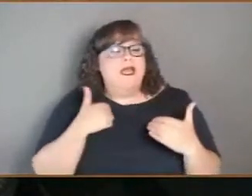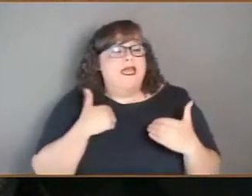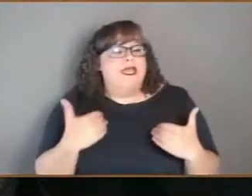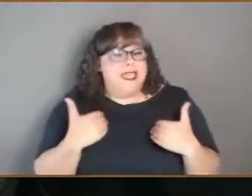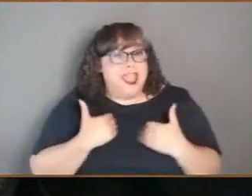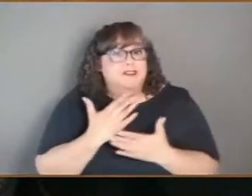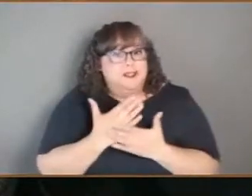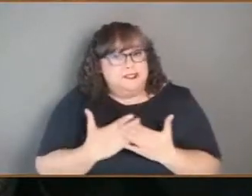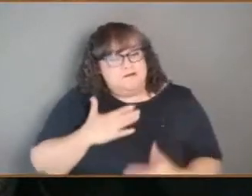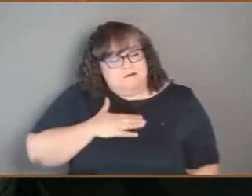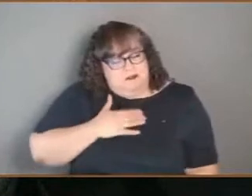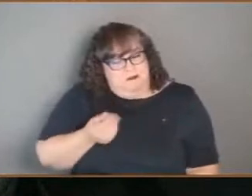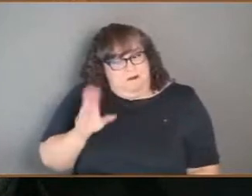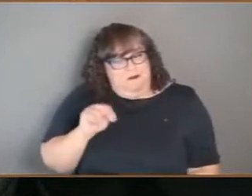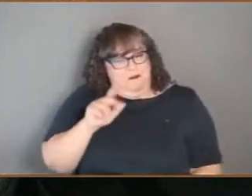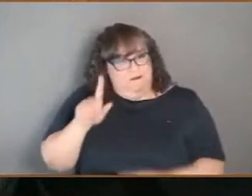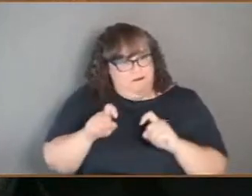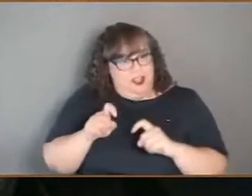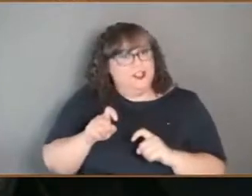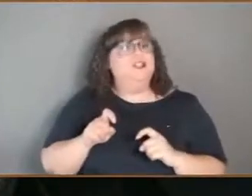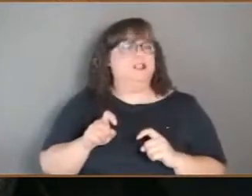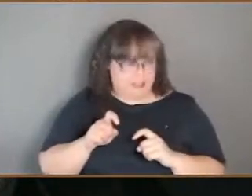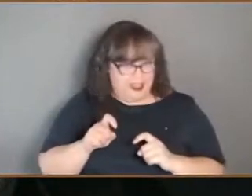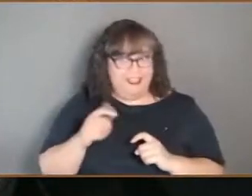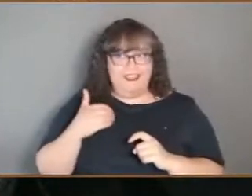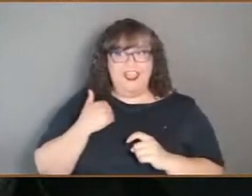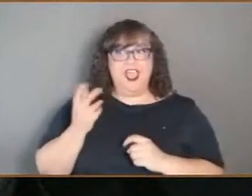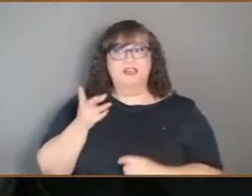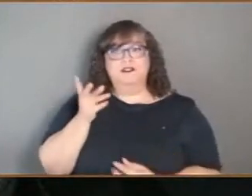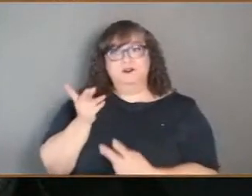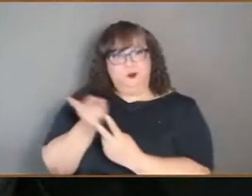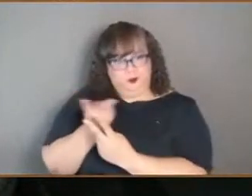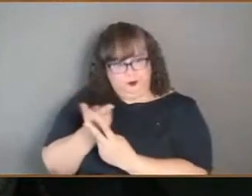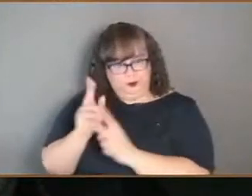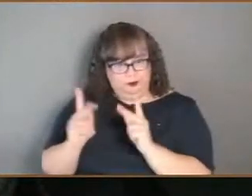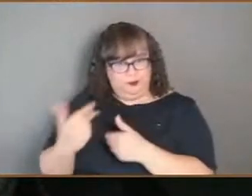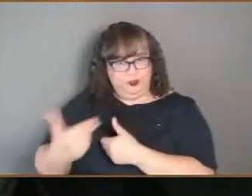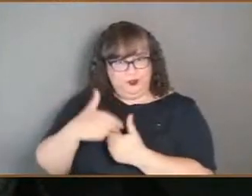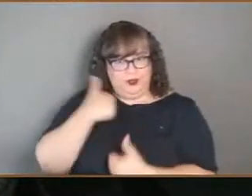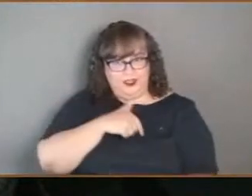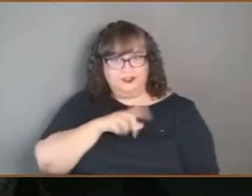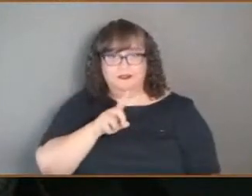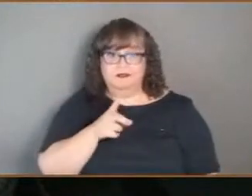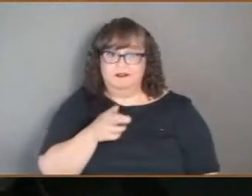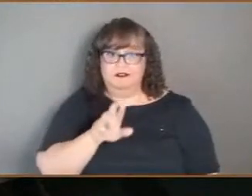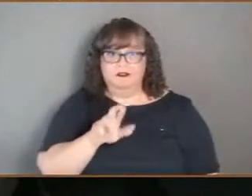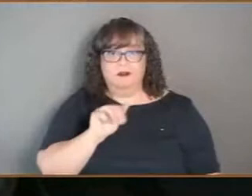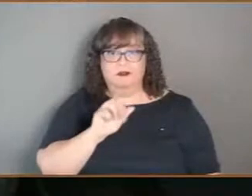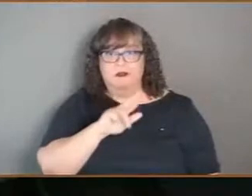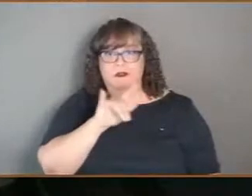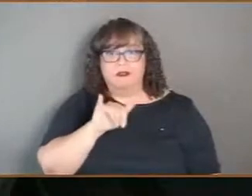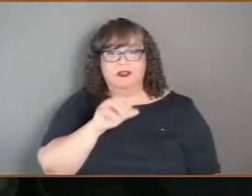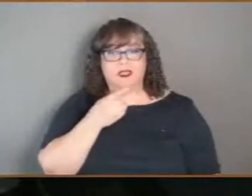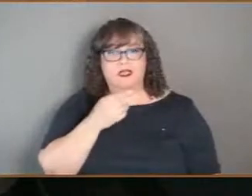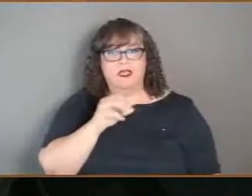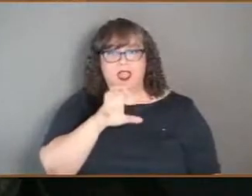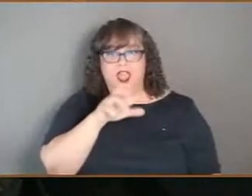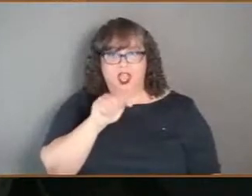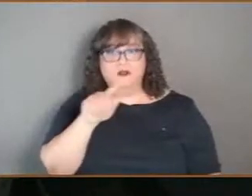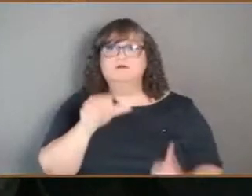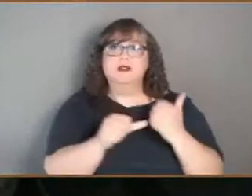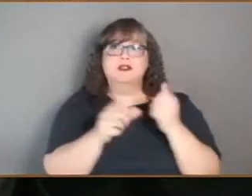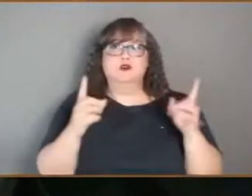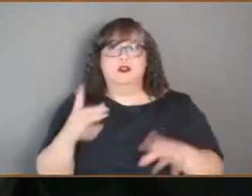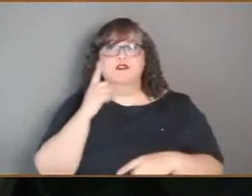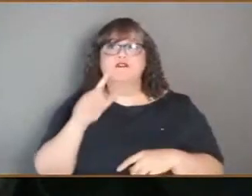that's why I have these two joining me here today. This is Dr. Carly Howitt. She's the Assistant Director of the Department of Space Studies at the